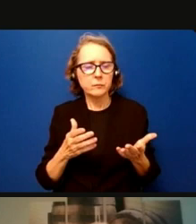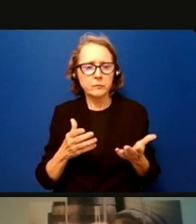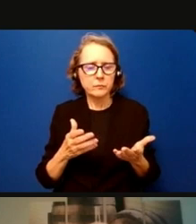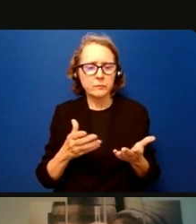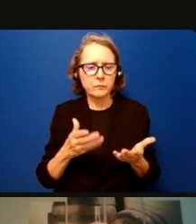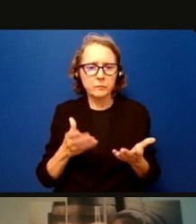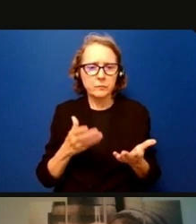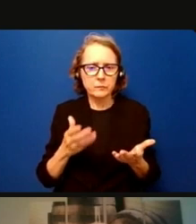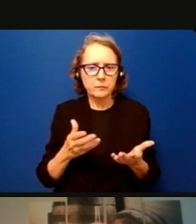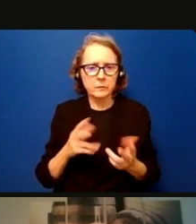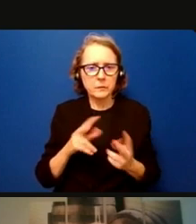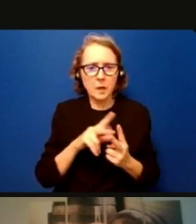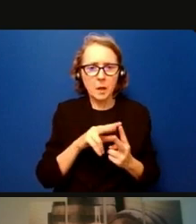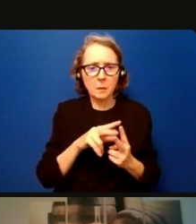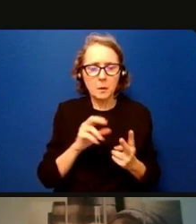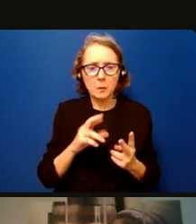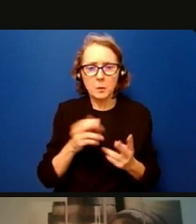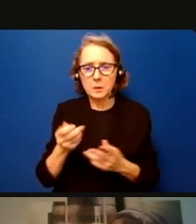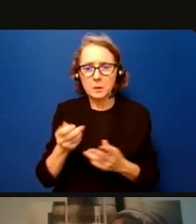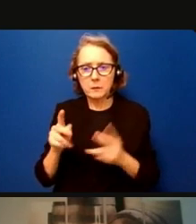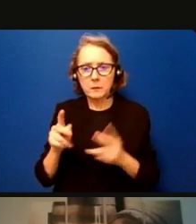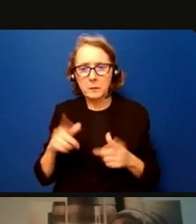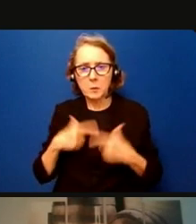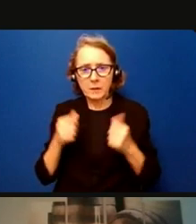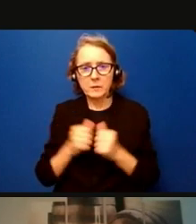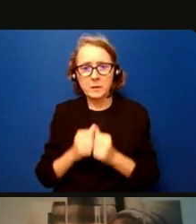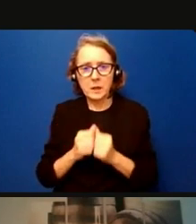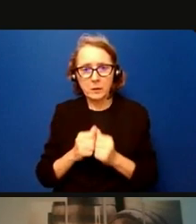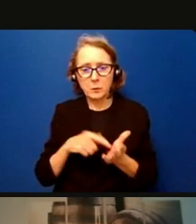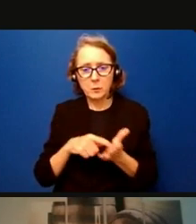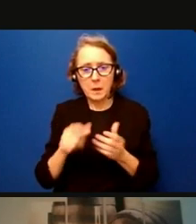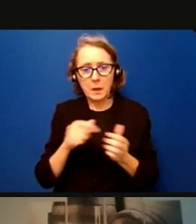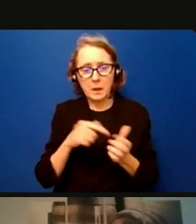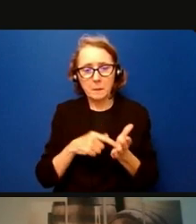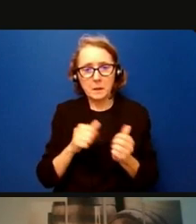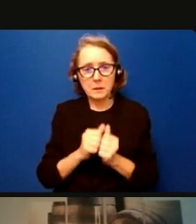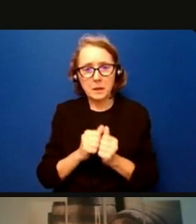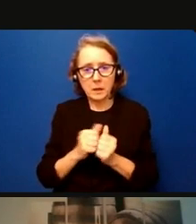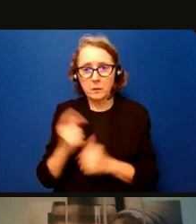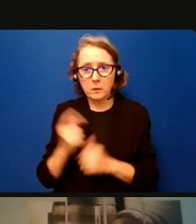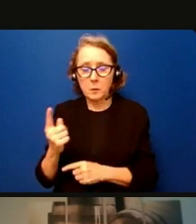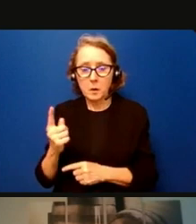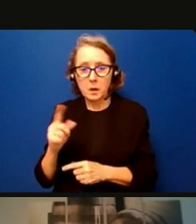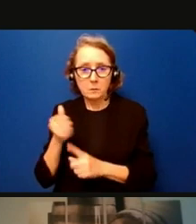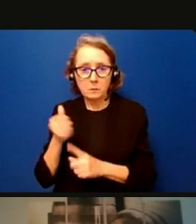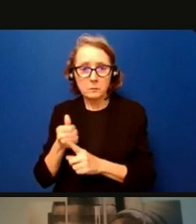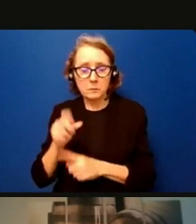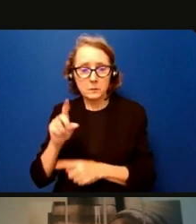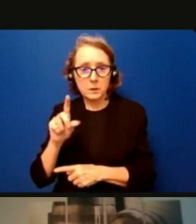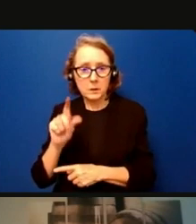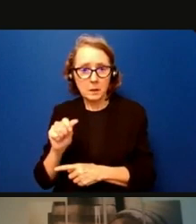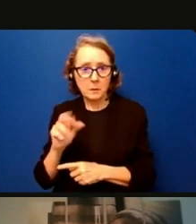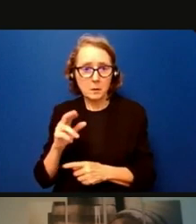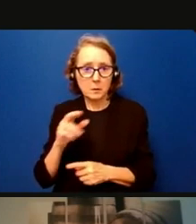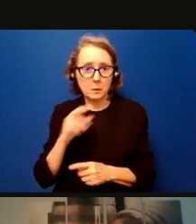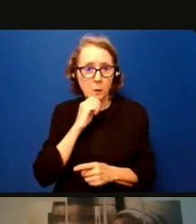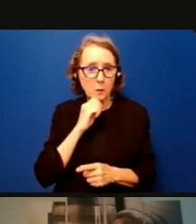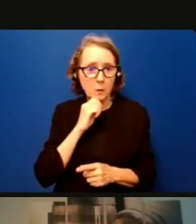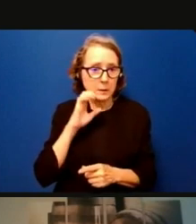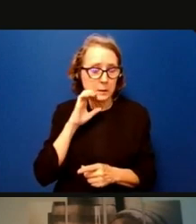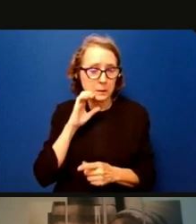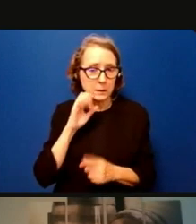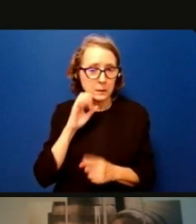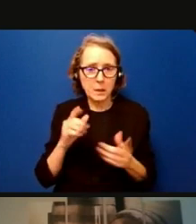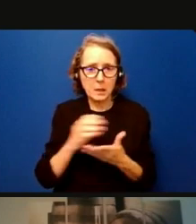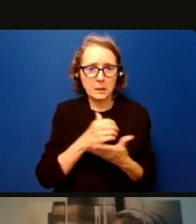it might be a couple, or it could be several people who live together who pay a bill together, and one of them has a disability or who is elderly, but income wise